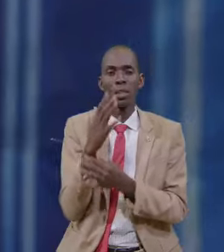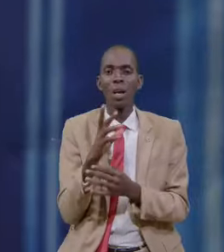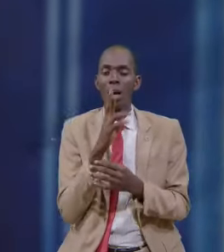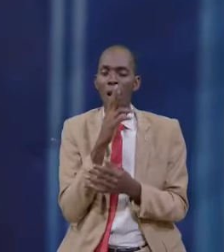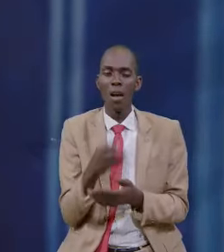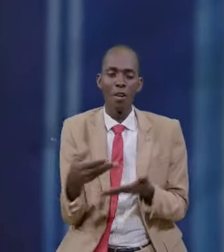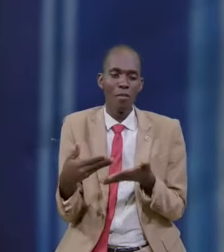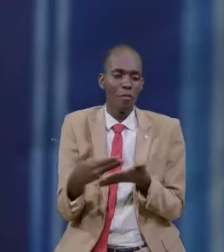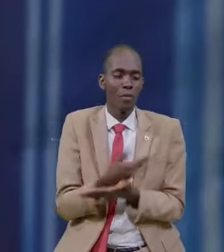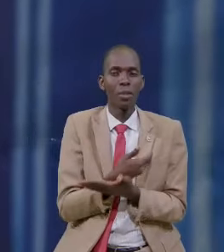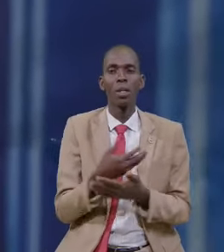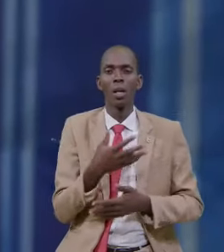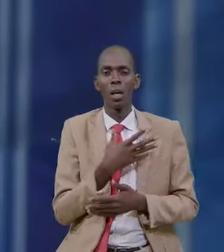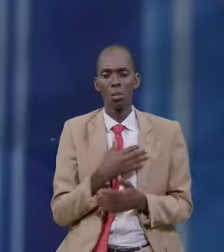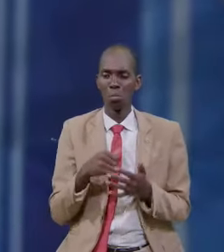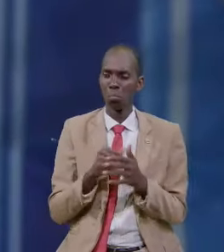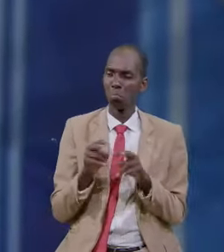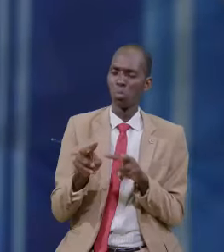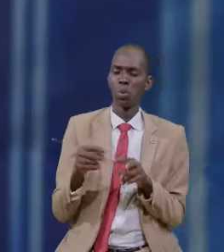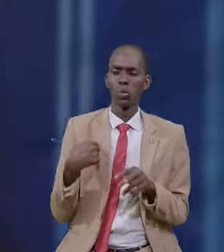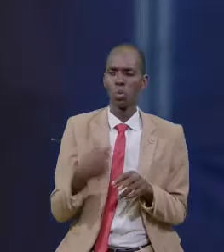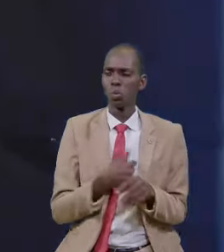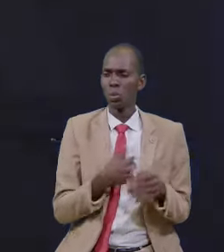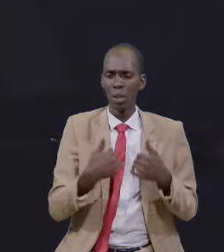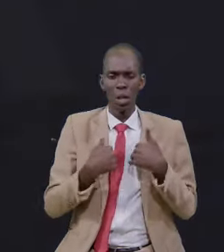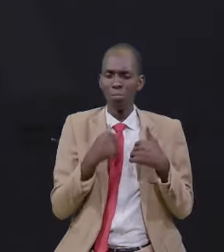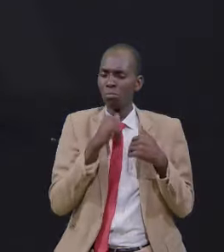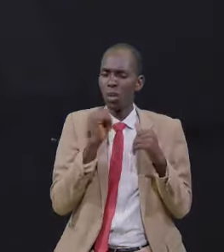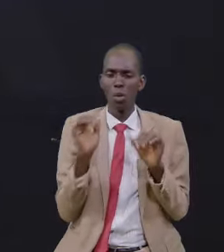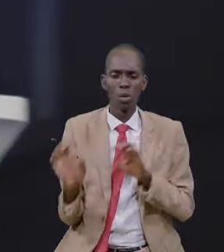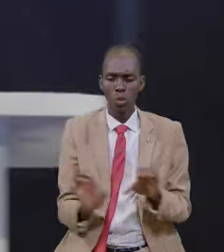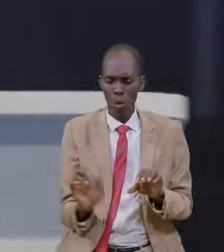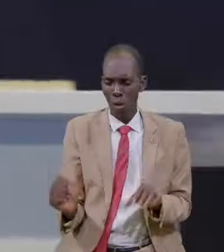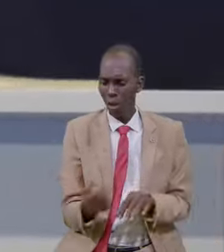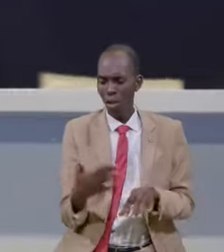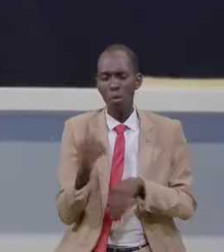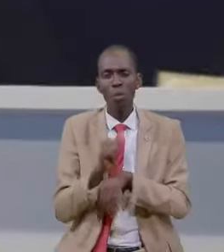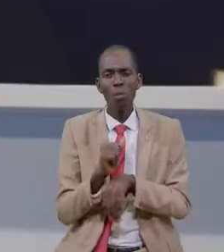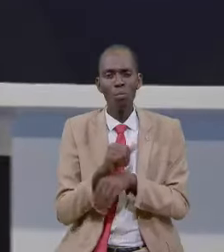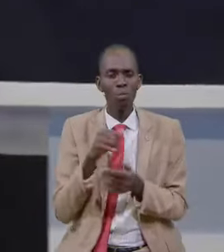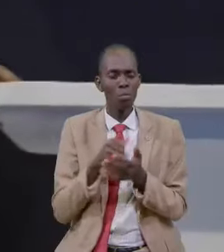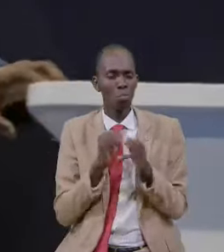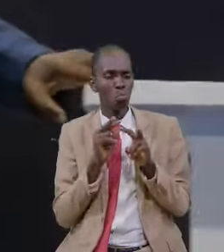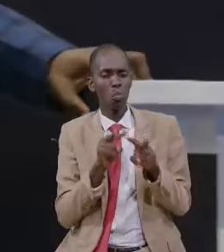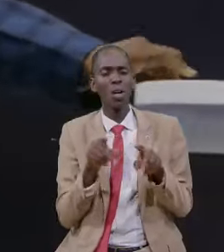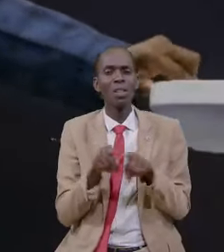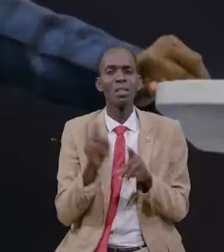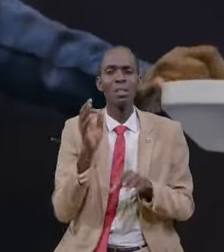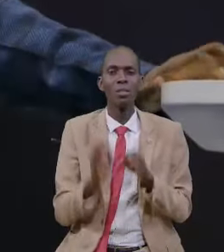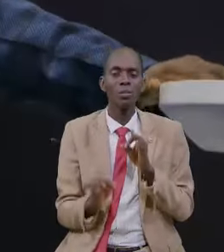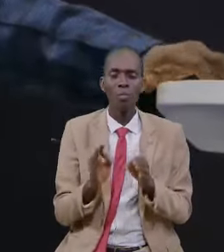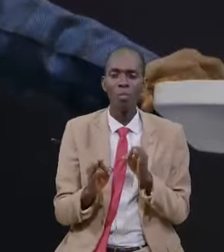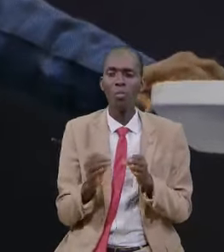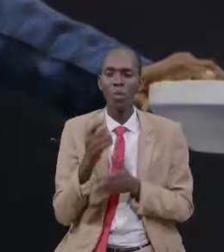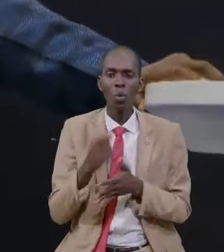we've not even done anything. It looks as if all these things we saw before